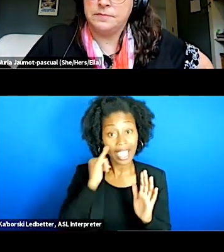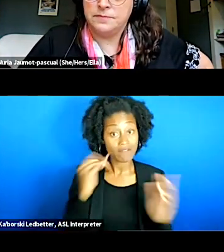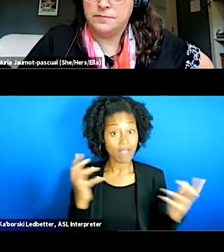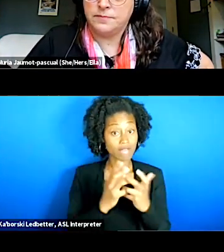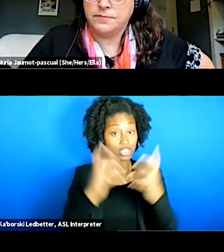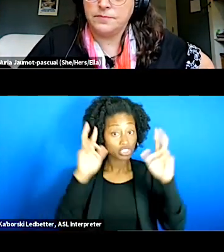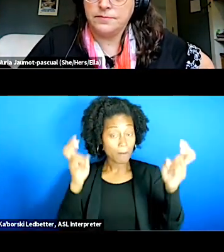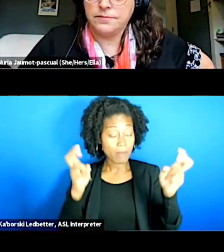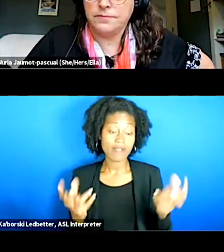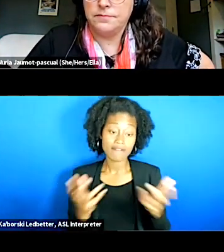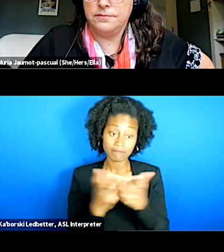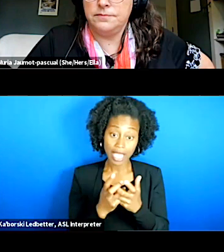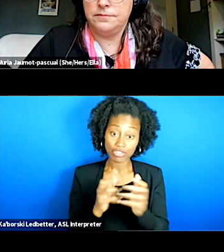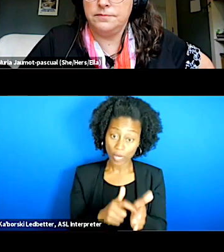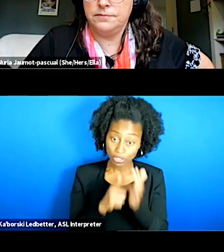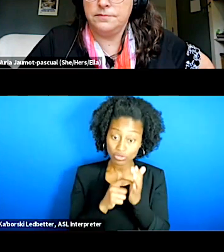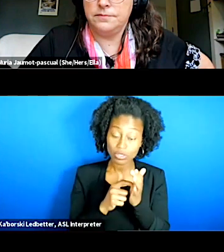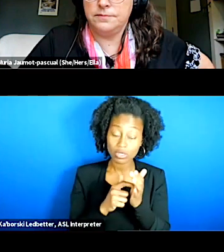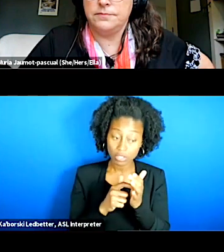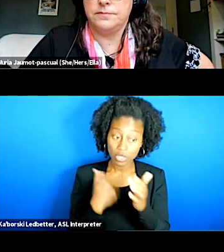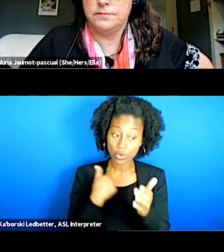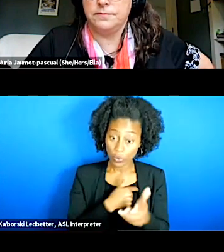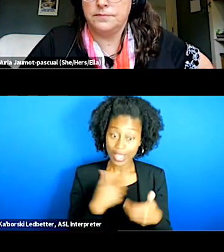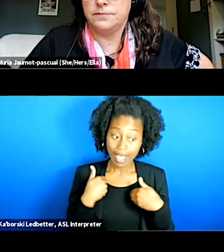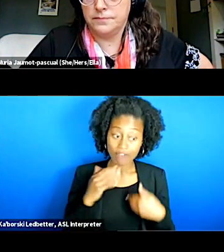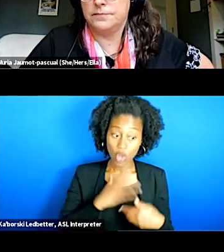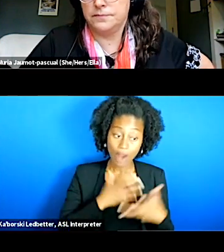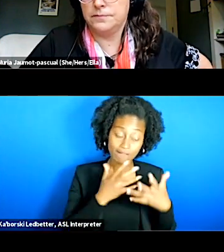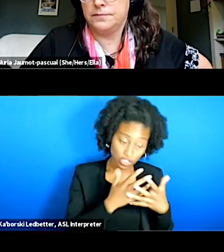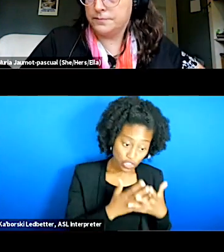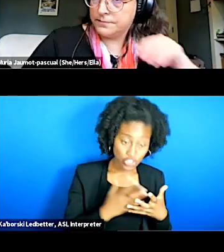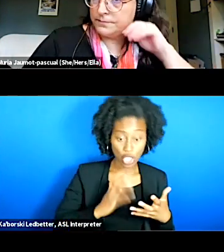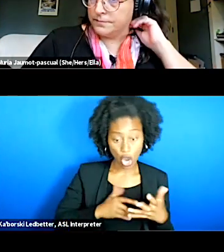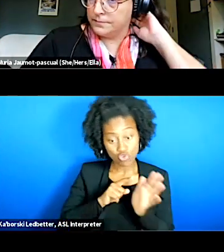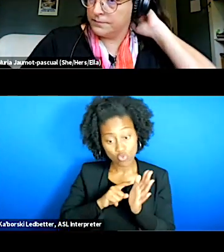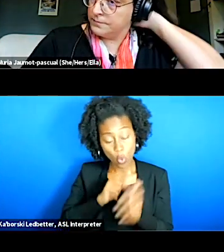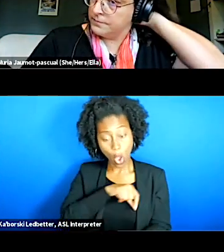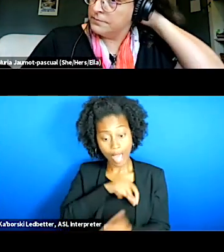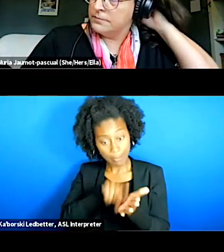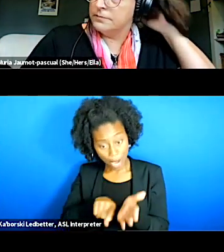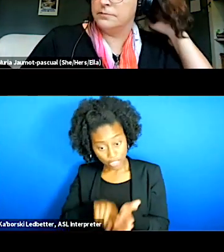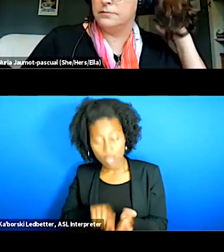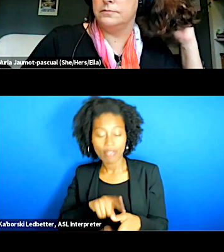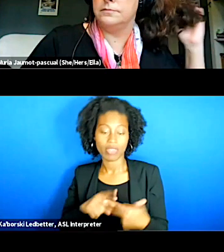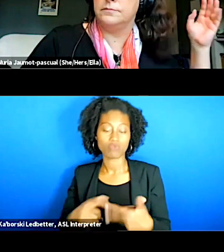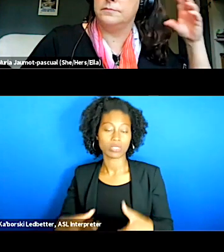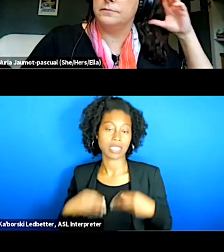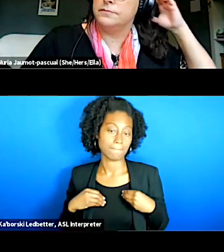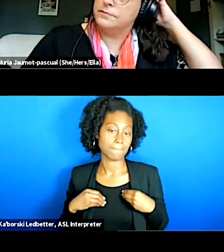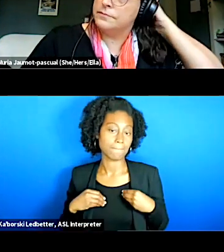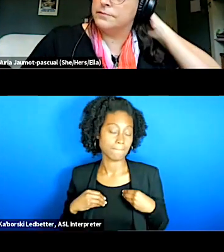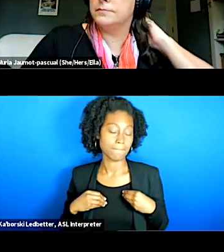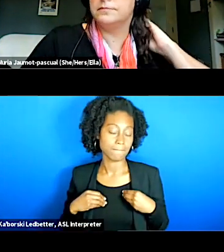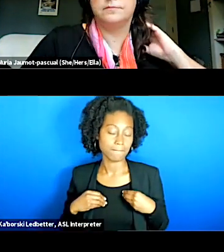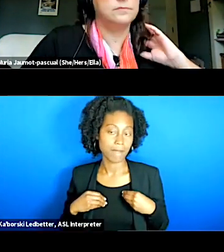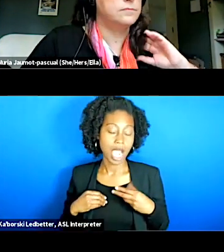it fits the criteria that we have in our filters and our quality appraisal, we will accept it. So there is,